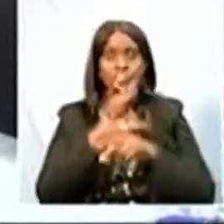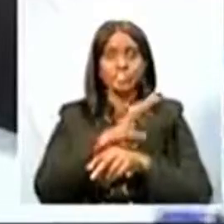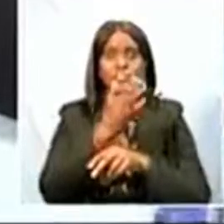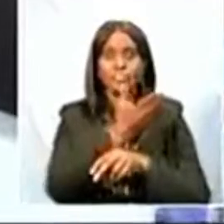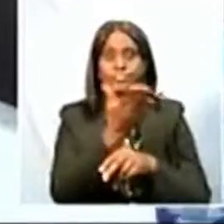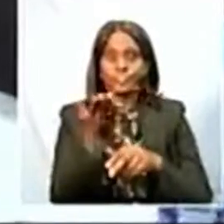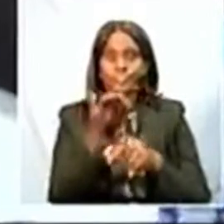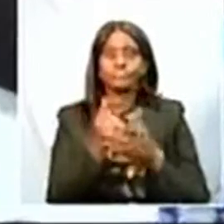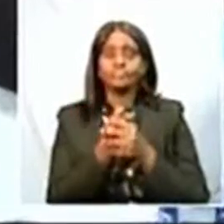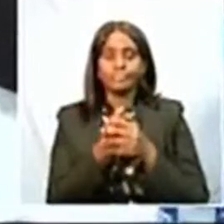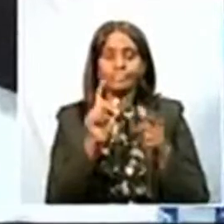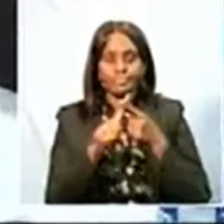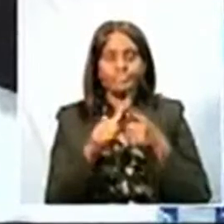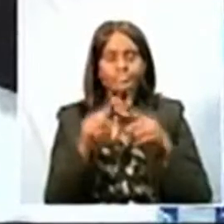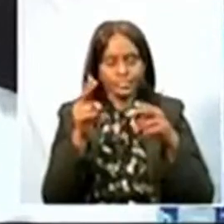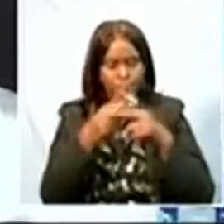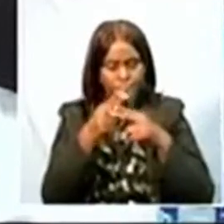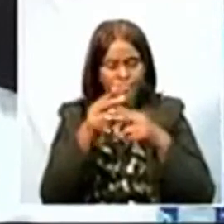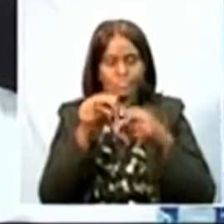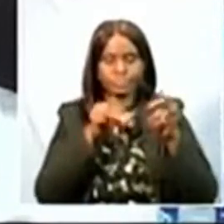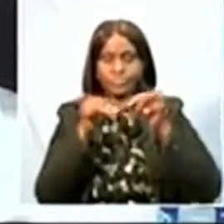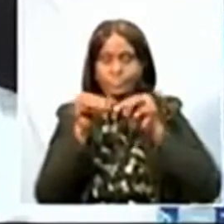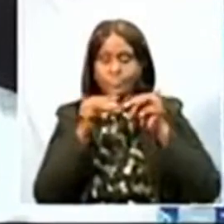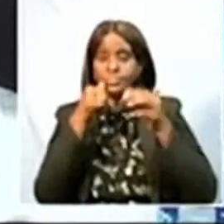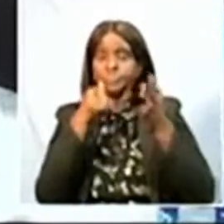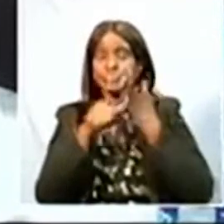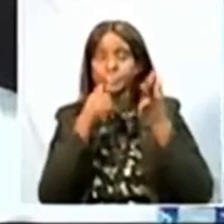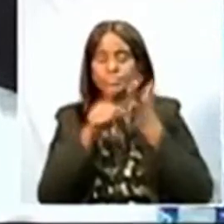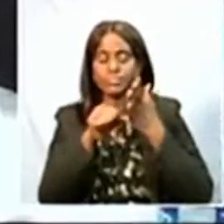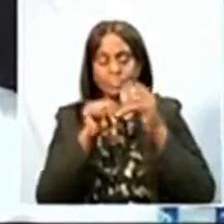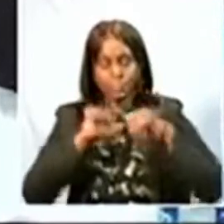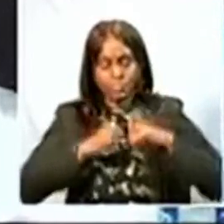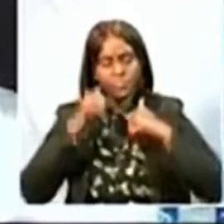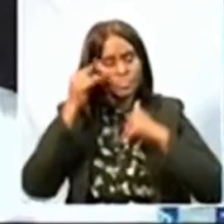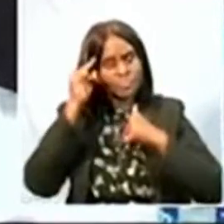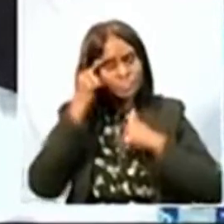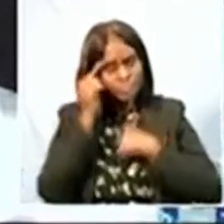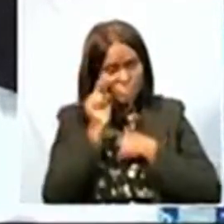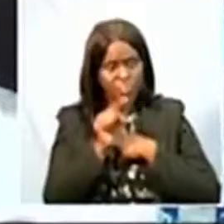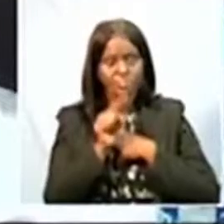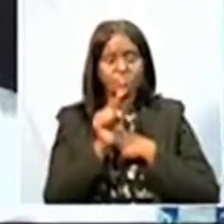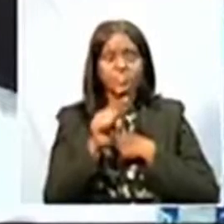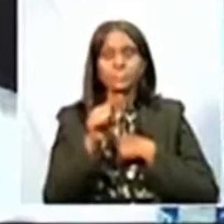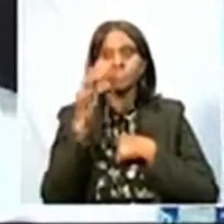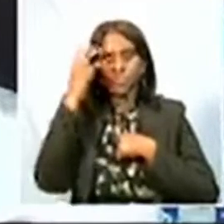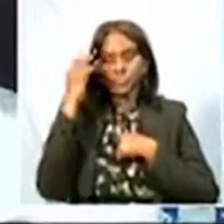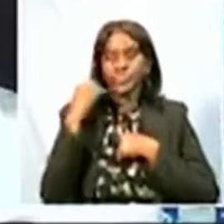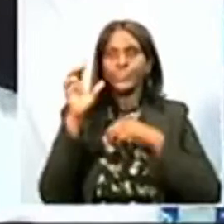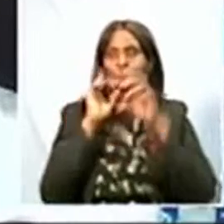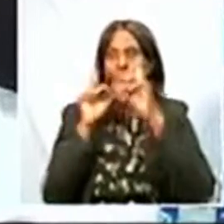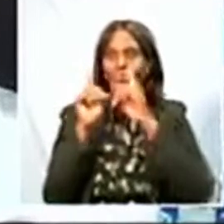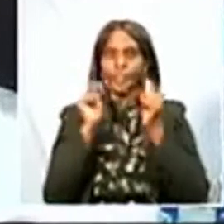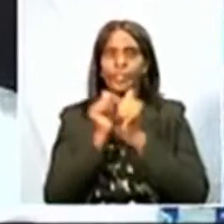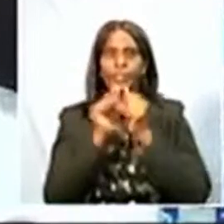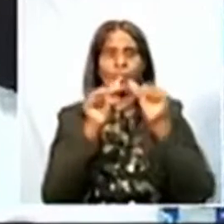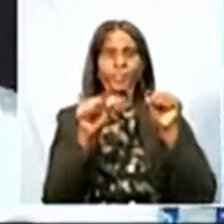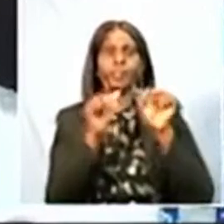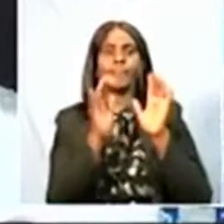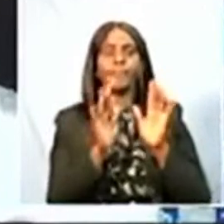to the interim management letter, we thought that was a an official engagement with the